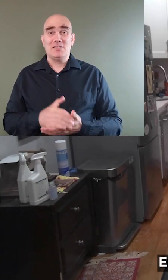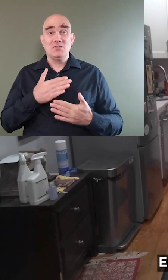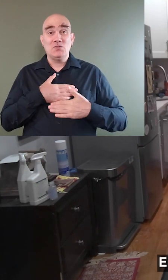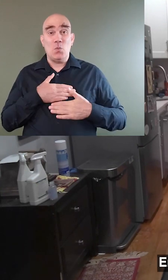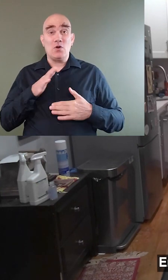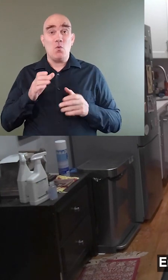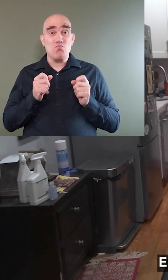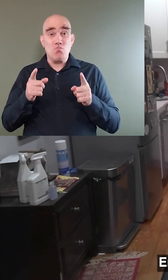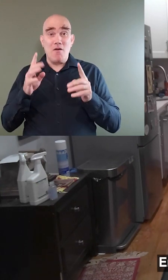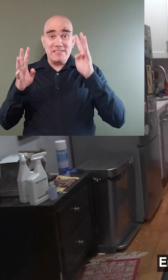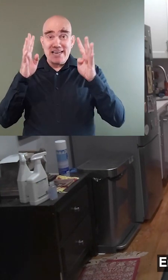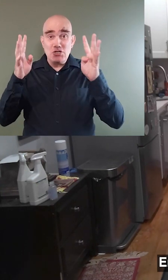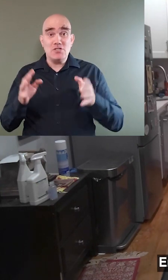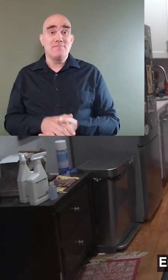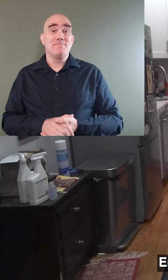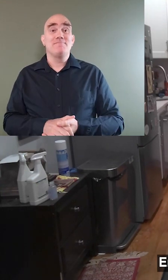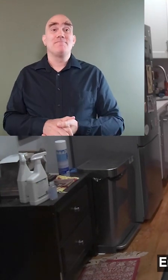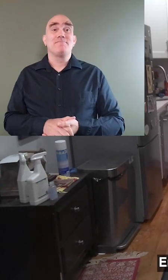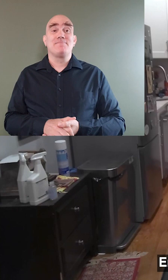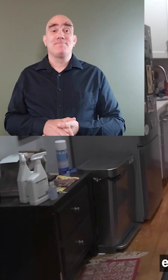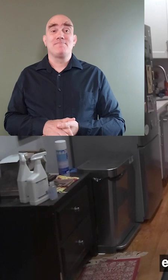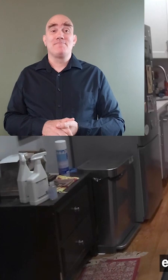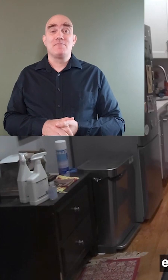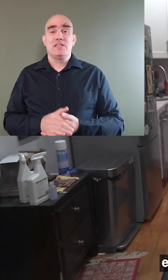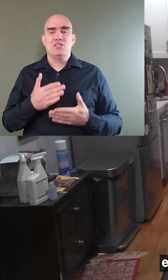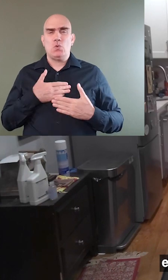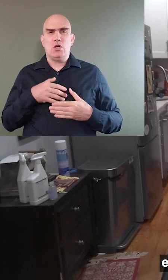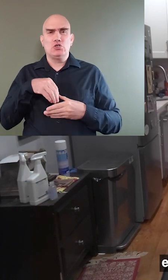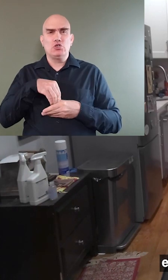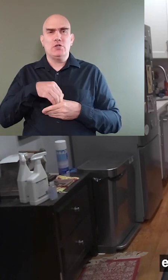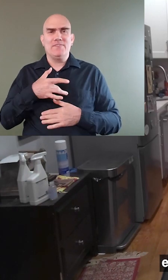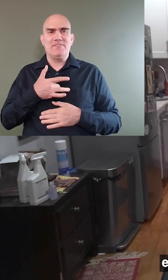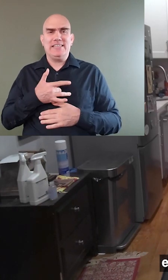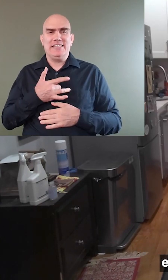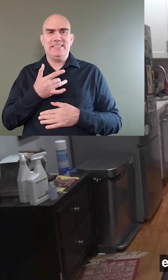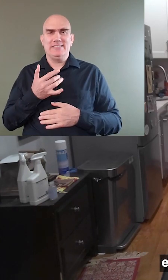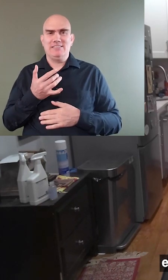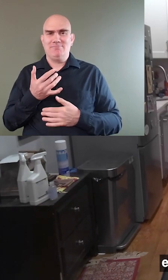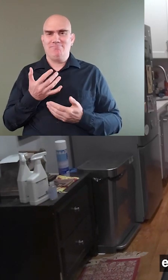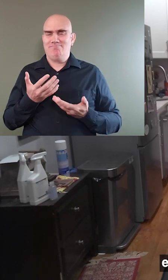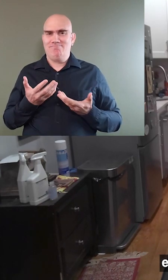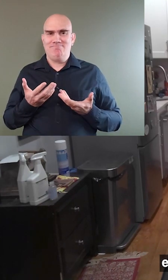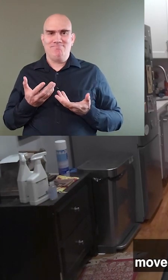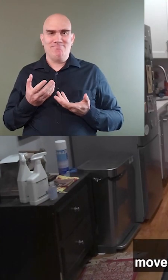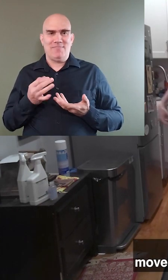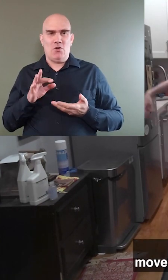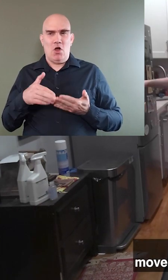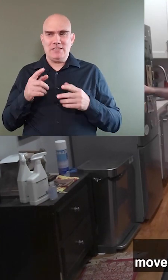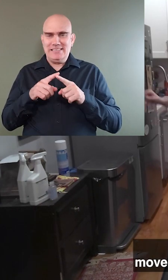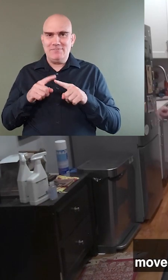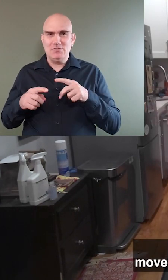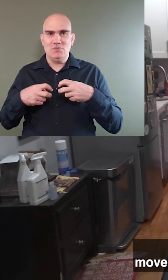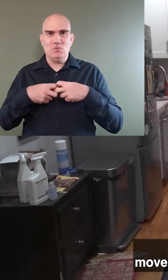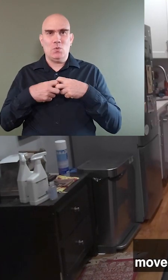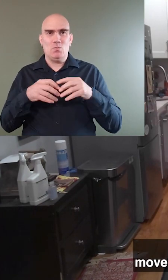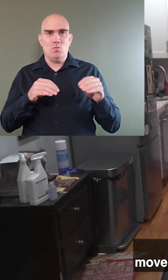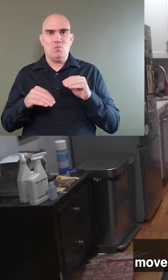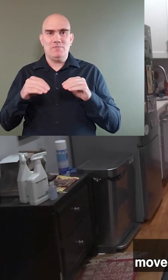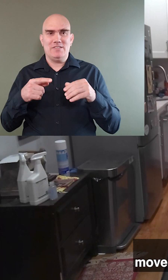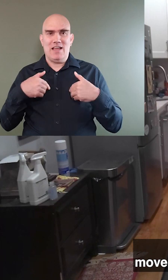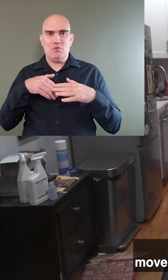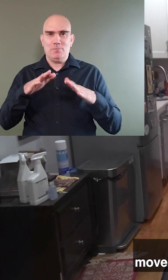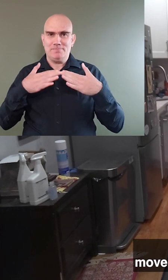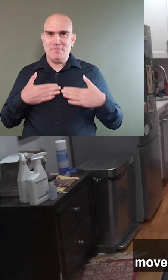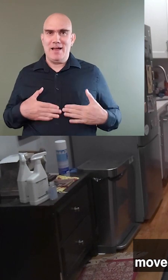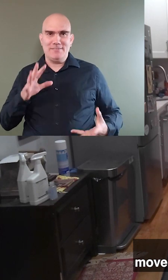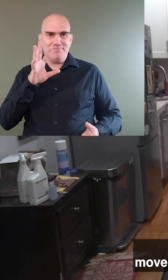Enjoy your improvisations. Enjoy the internal feelings of all the different joint